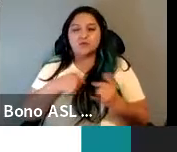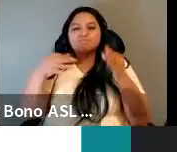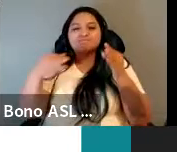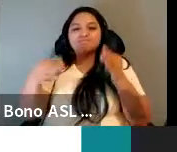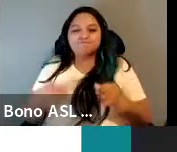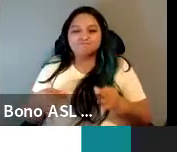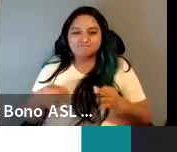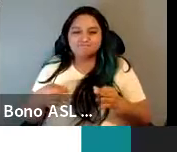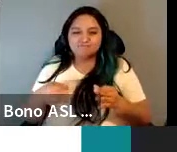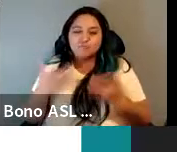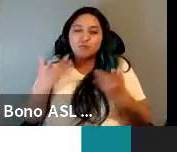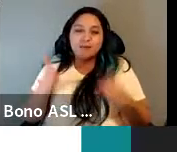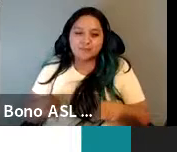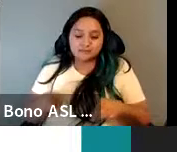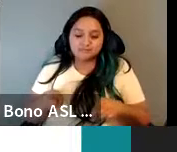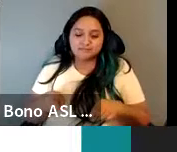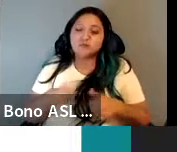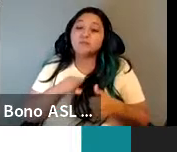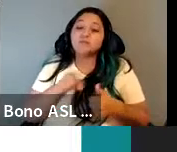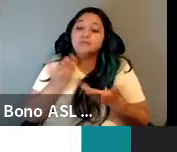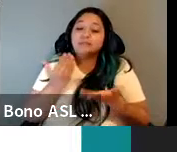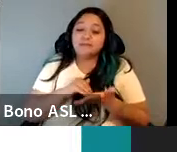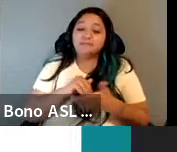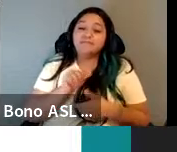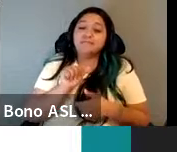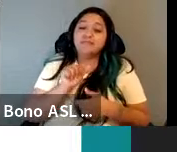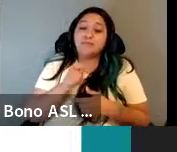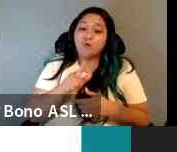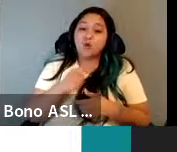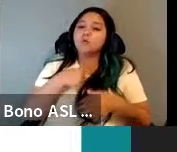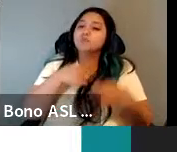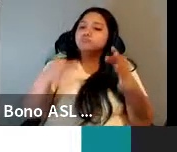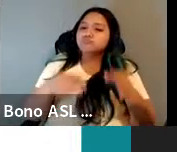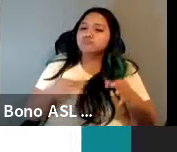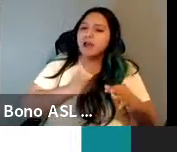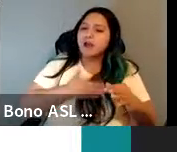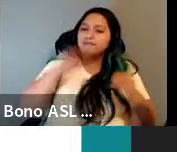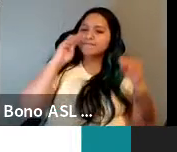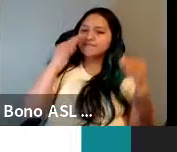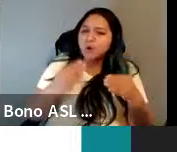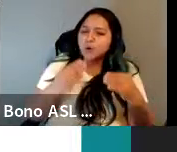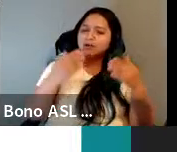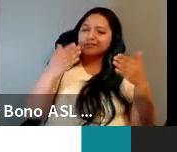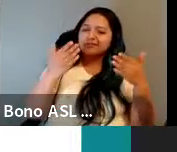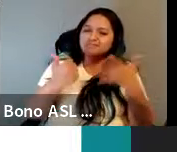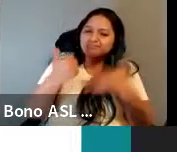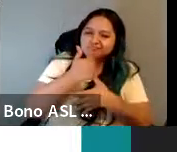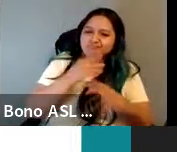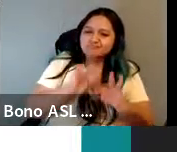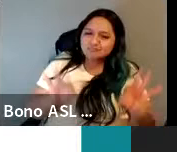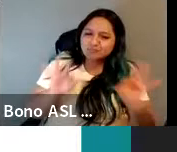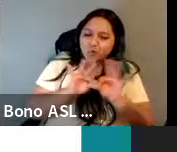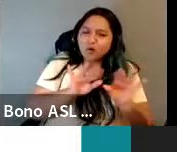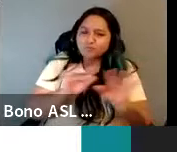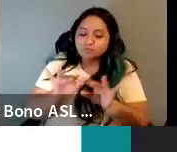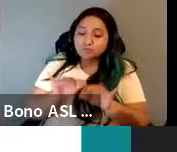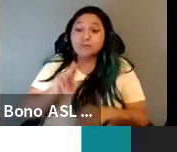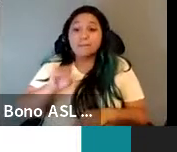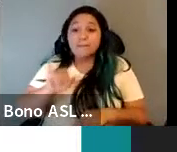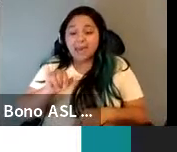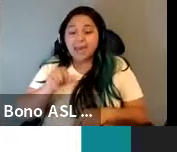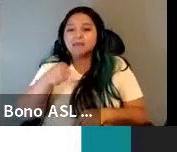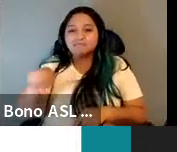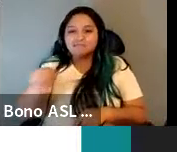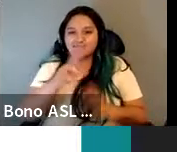our priorities. In May, we heard about you. And now what we want to do is to tell you how we've done and how we